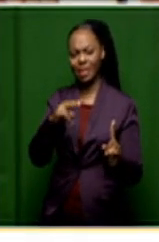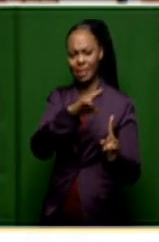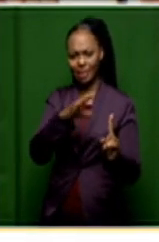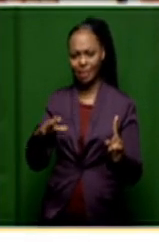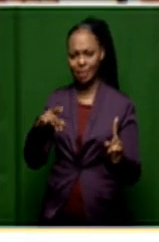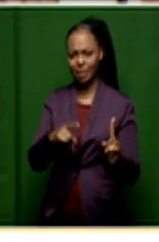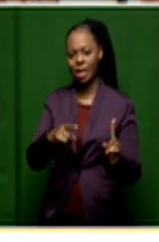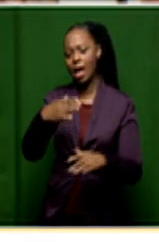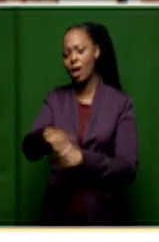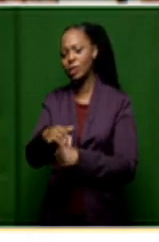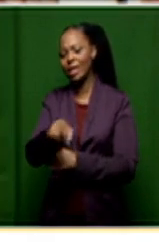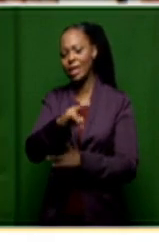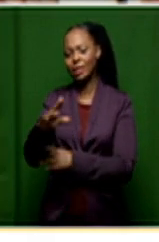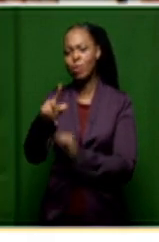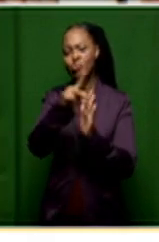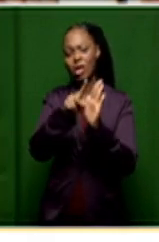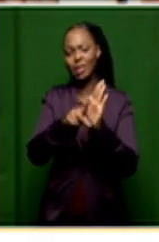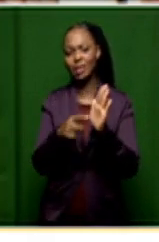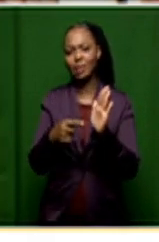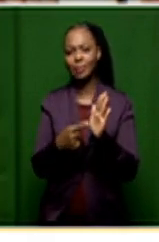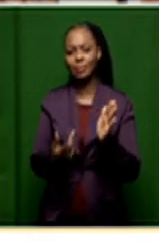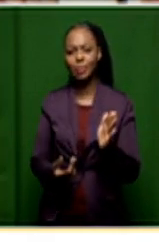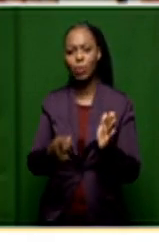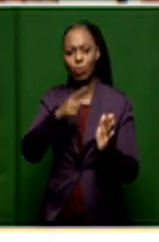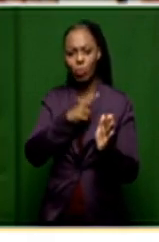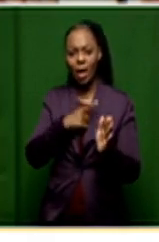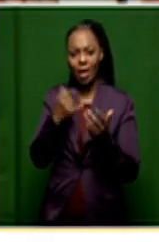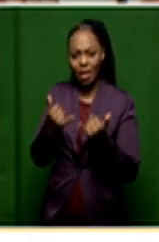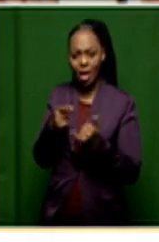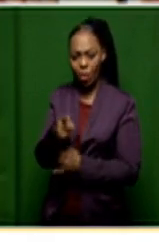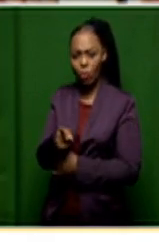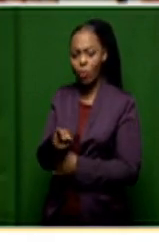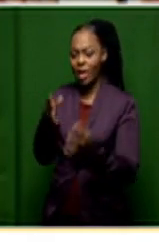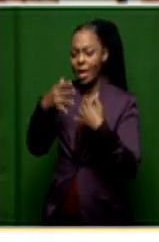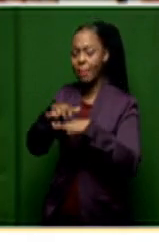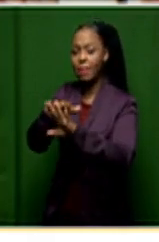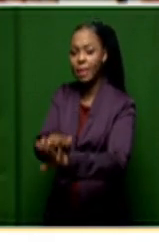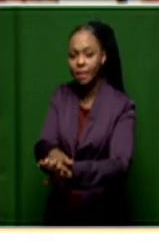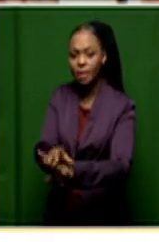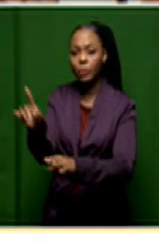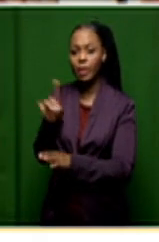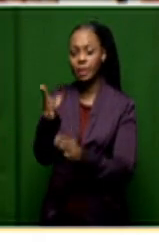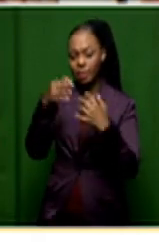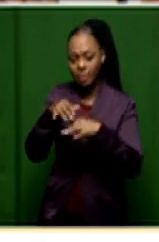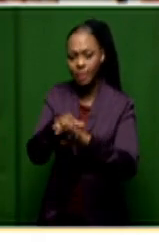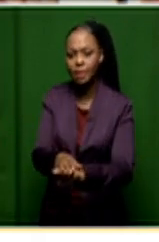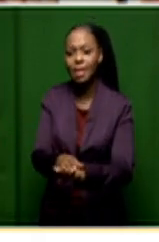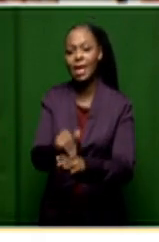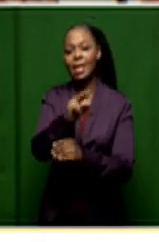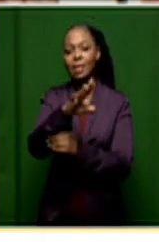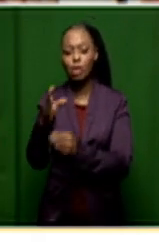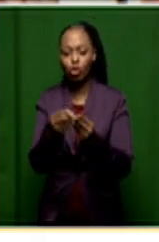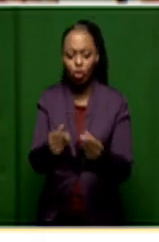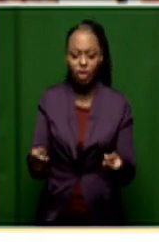outside of ANC policy, Azar? Because what is being implemented is ANC resolutions,